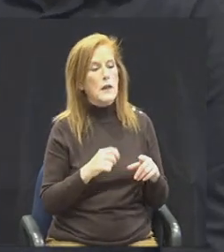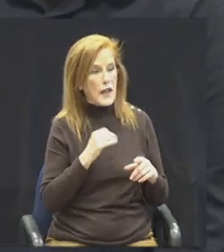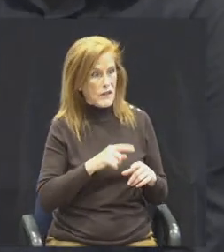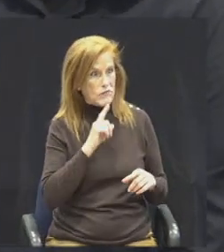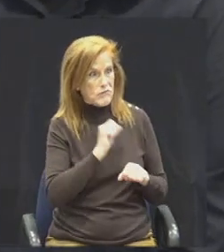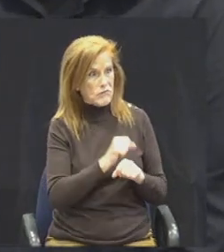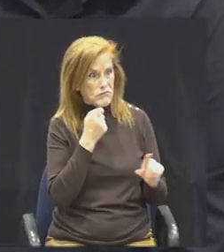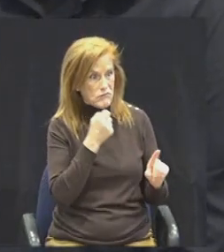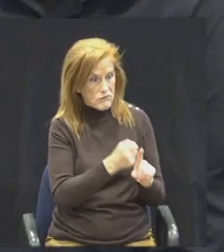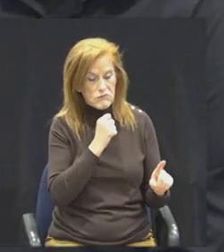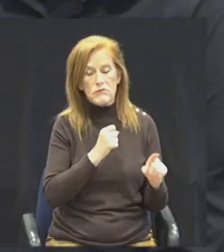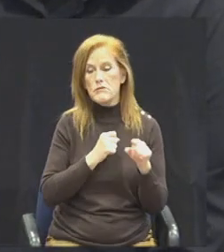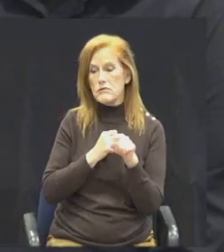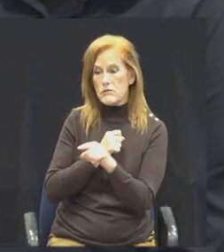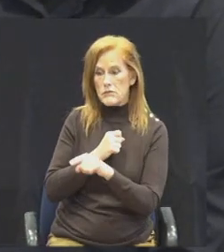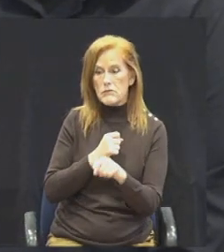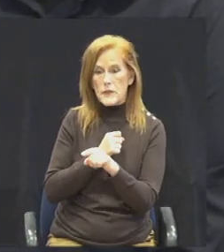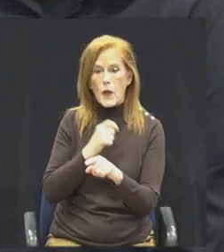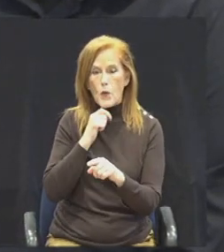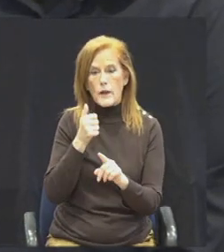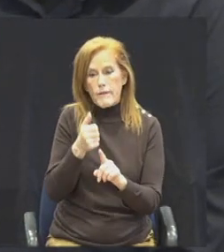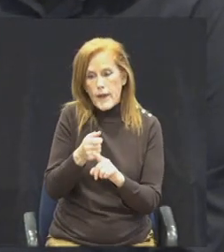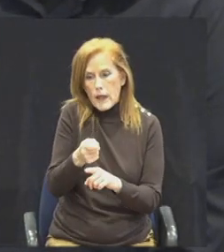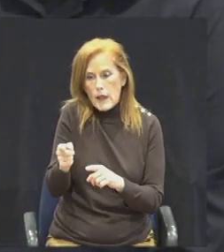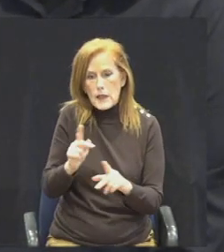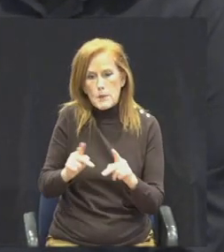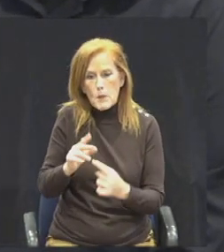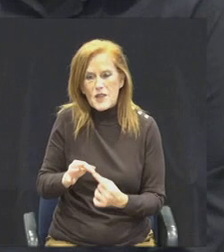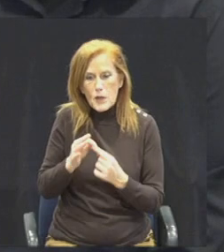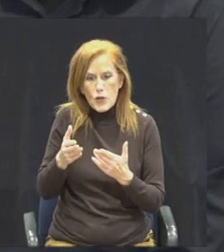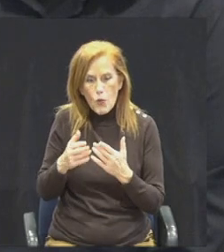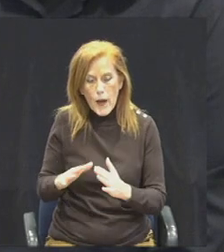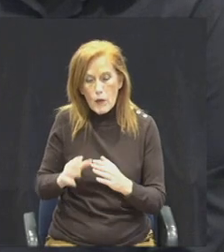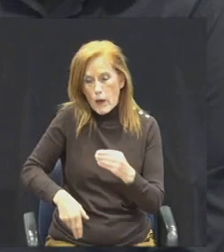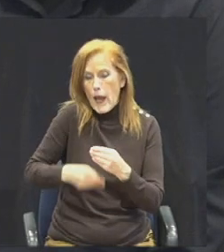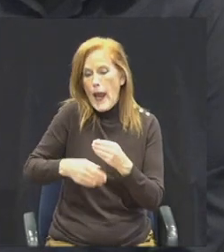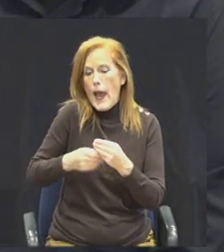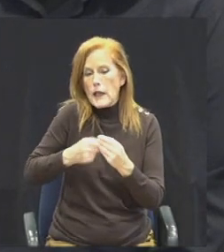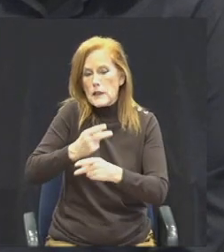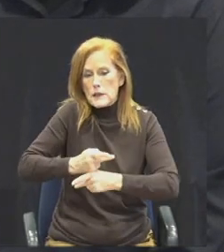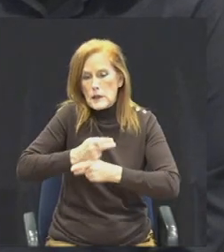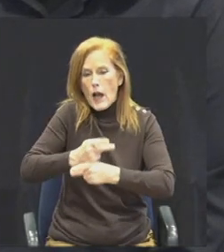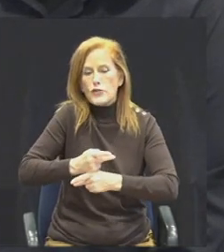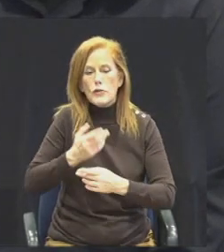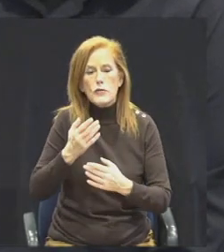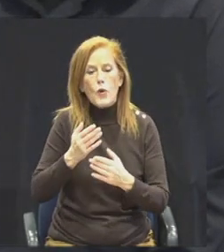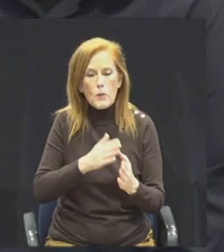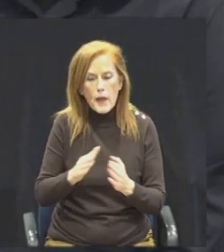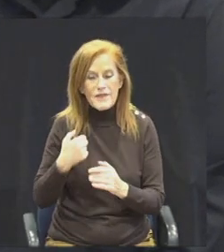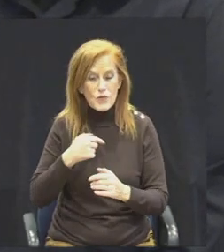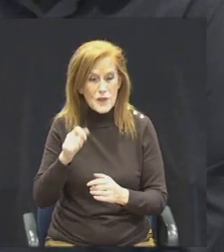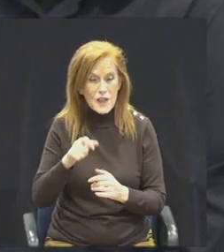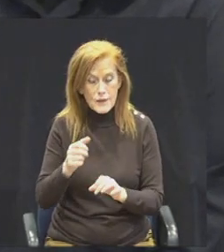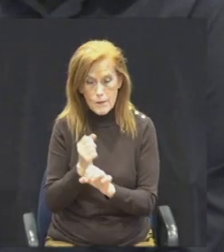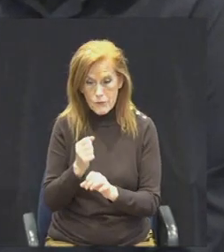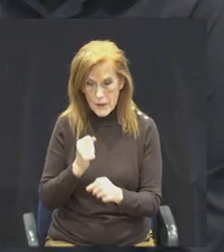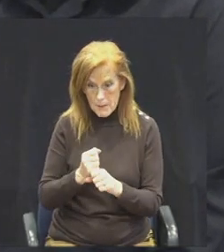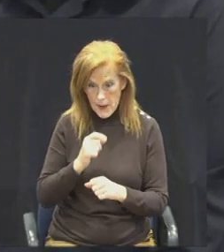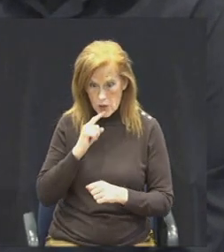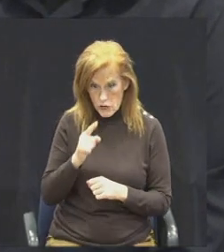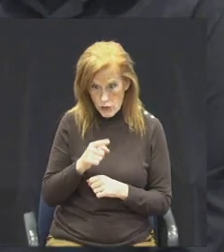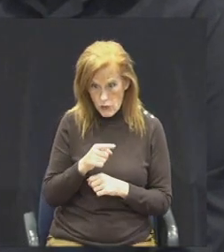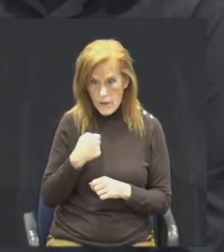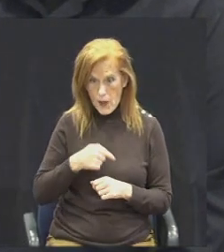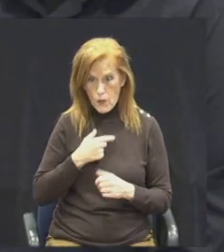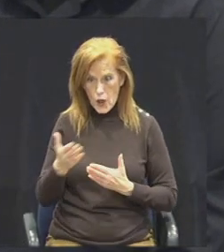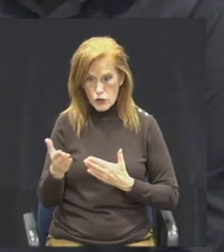functional needs, how would it affect them in a special way? What additional precautions do we need to take with them? What do we need to do to make sure that we